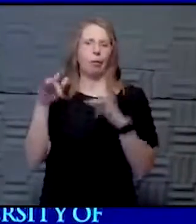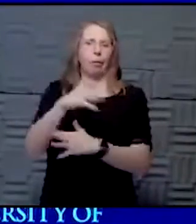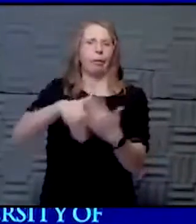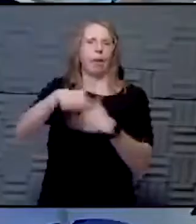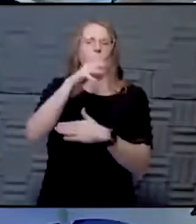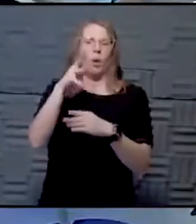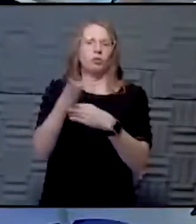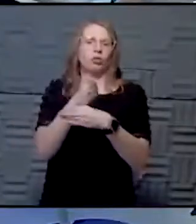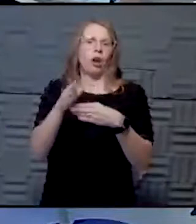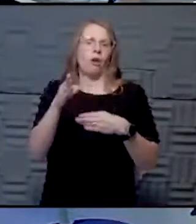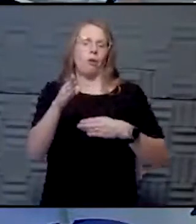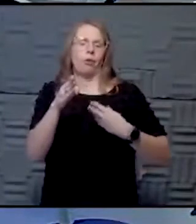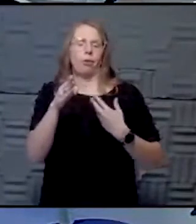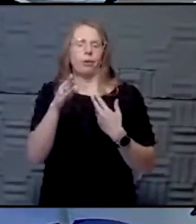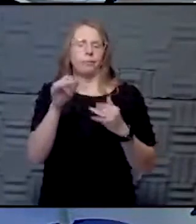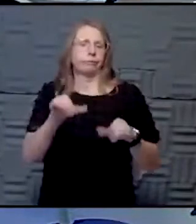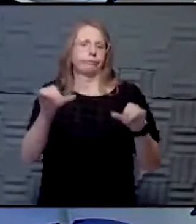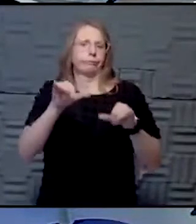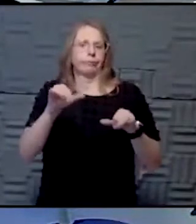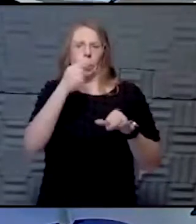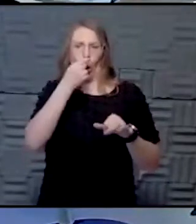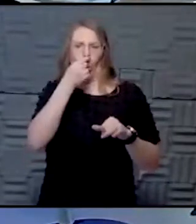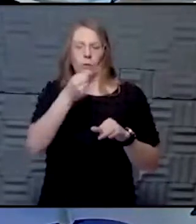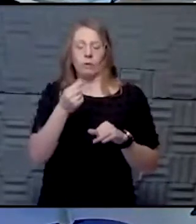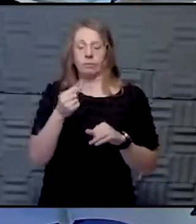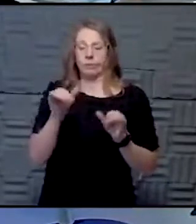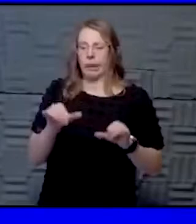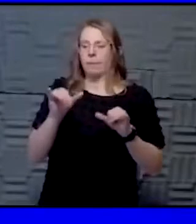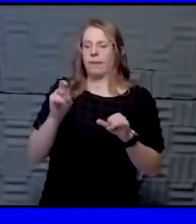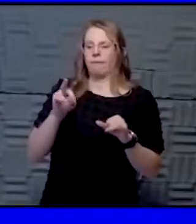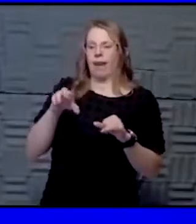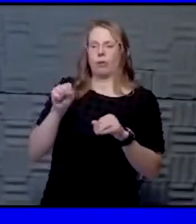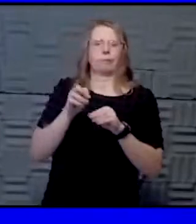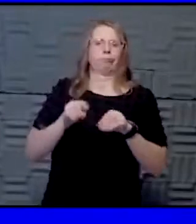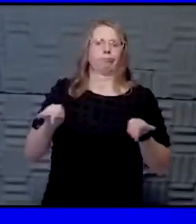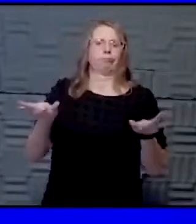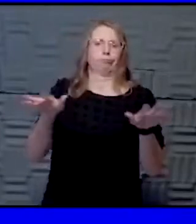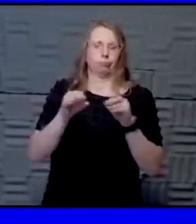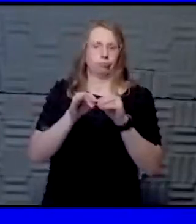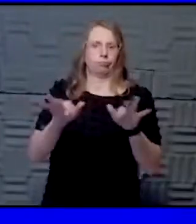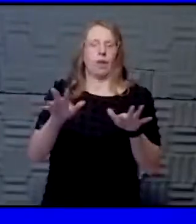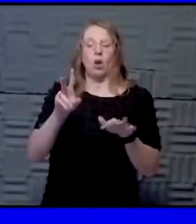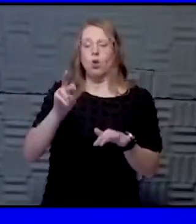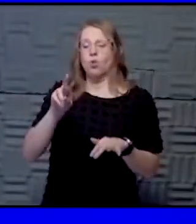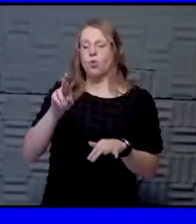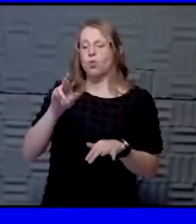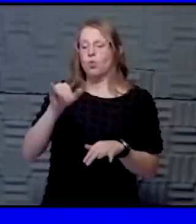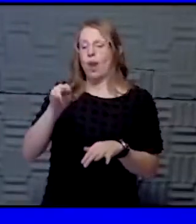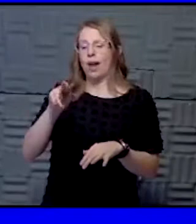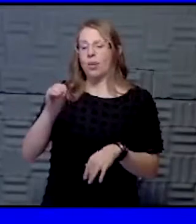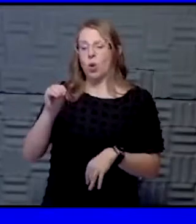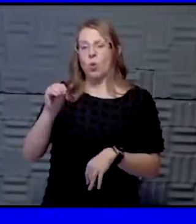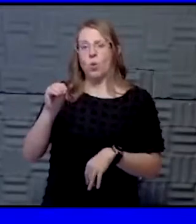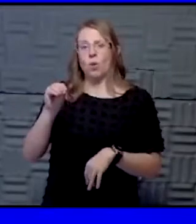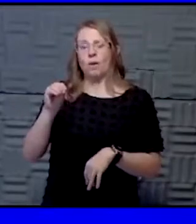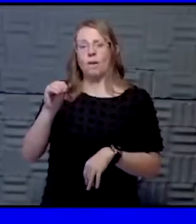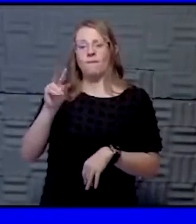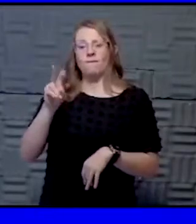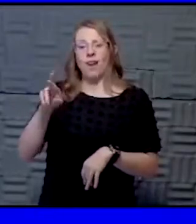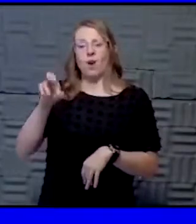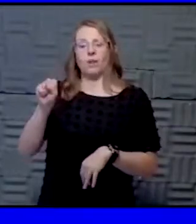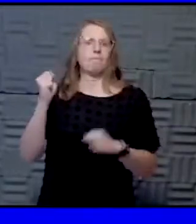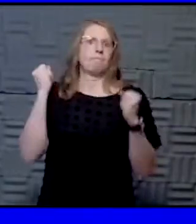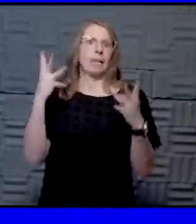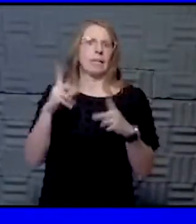cold. Yeah, and we know that there are other common viruses circulating. Rhinovirus, which is many different types